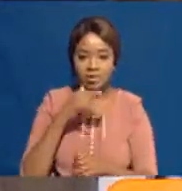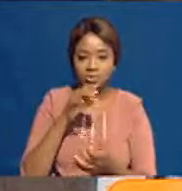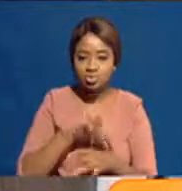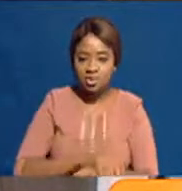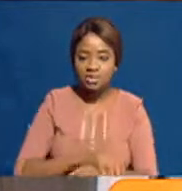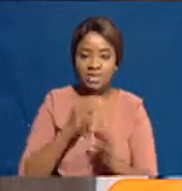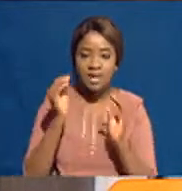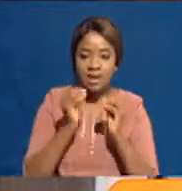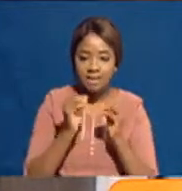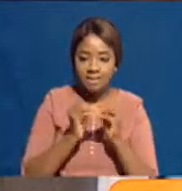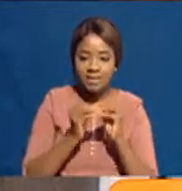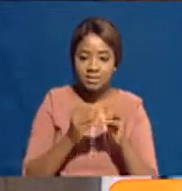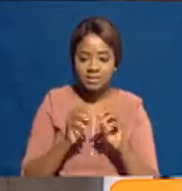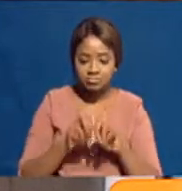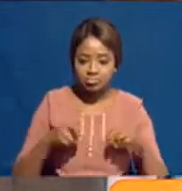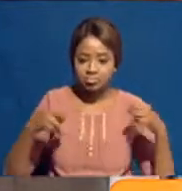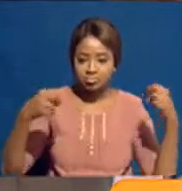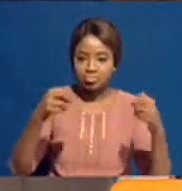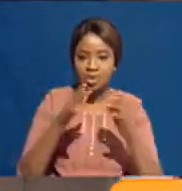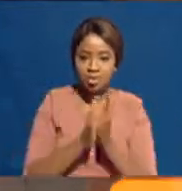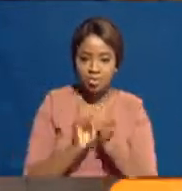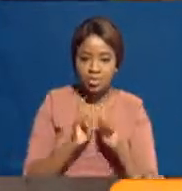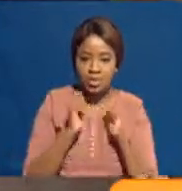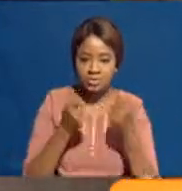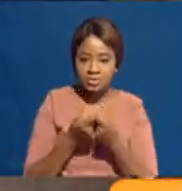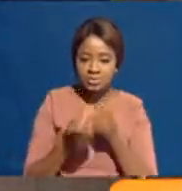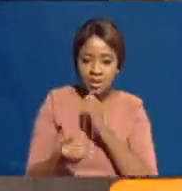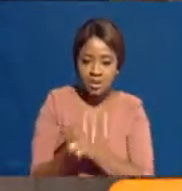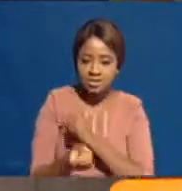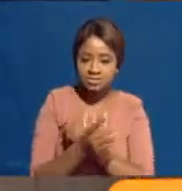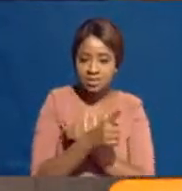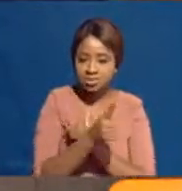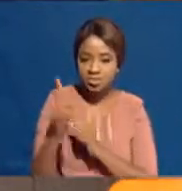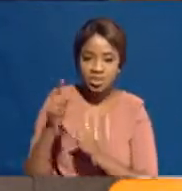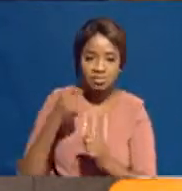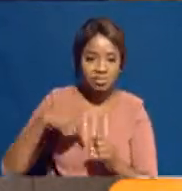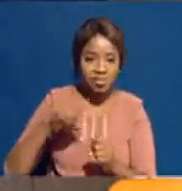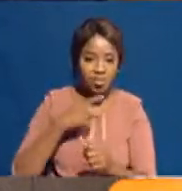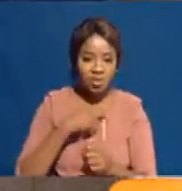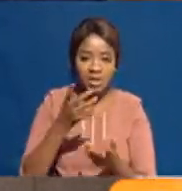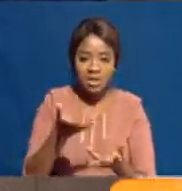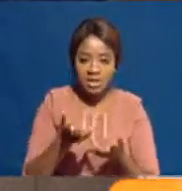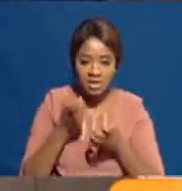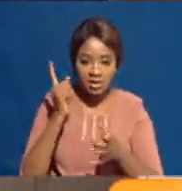with a wider team and explain to them what we would require, and they could also explain to us what is their view for